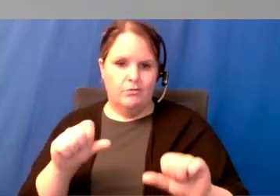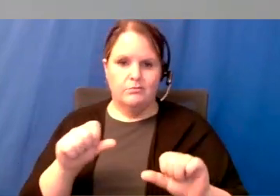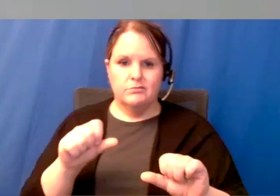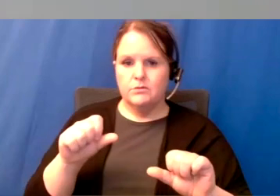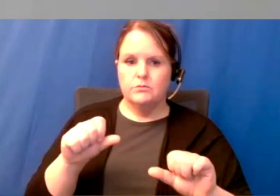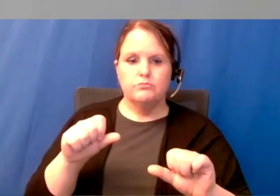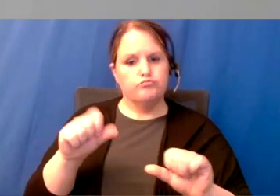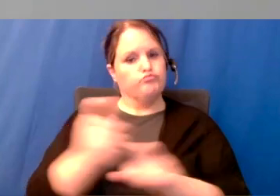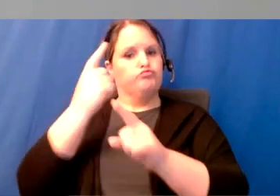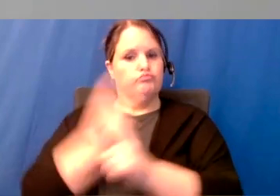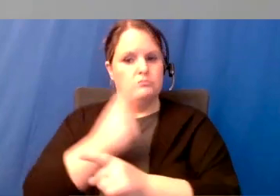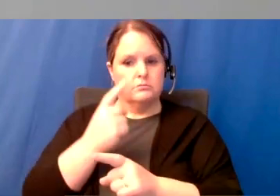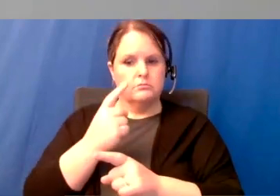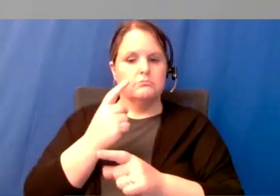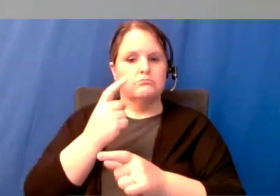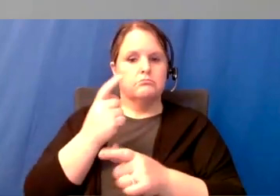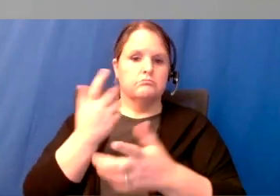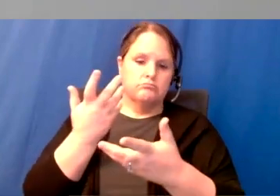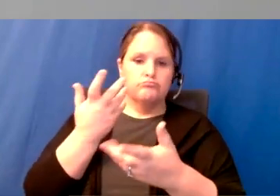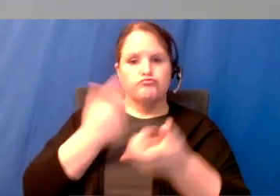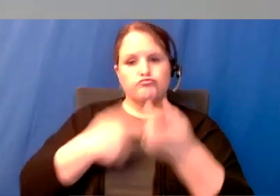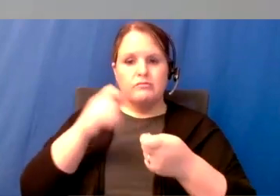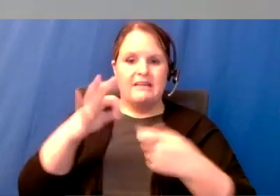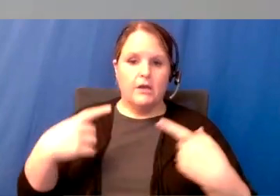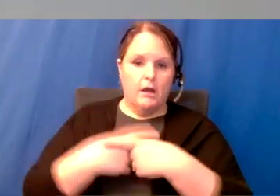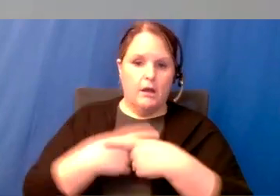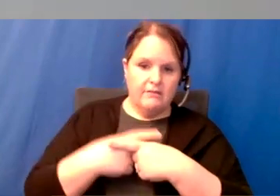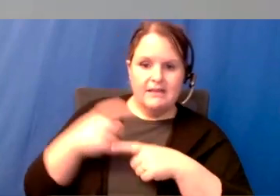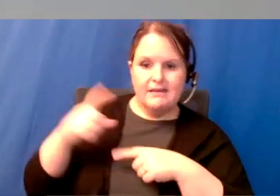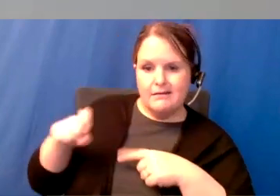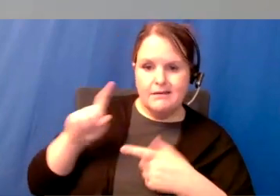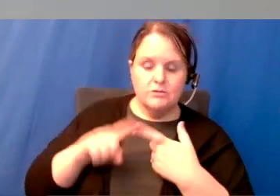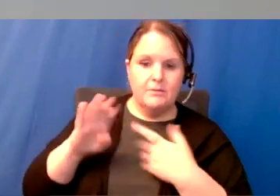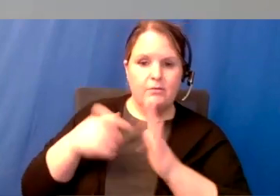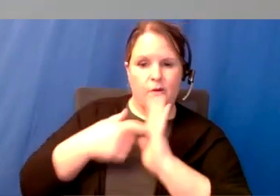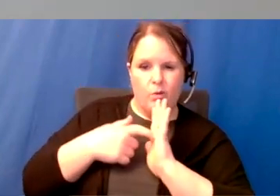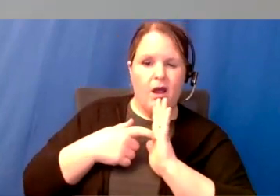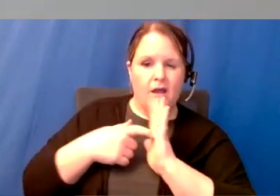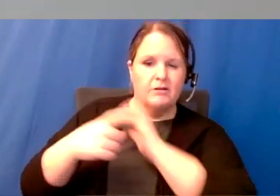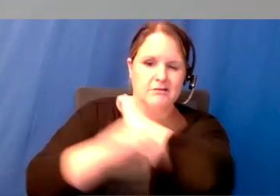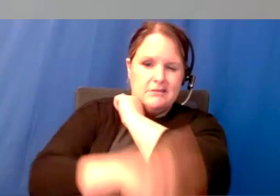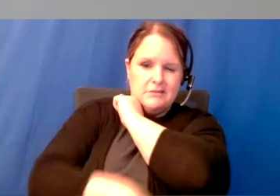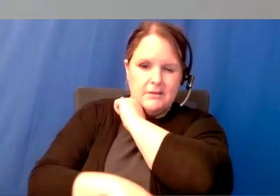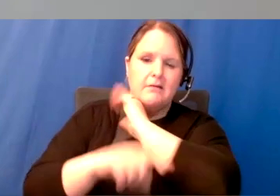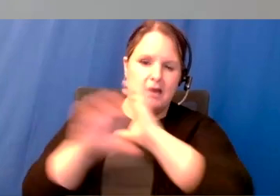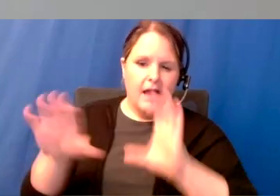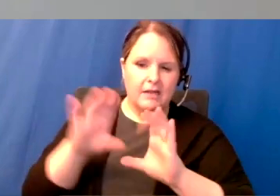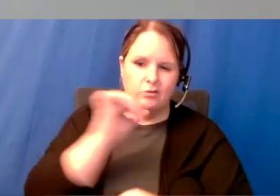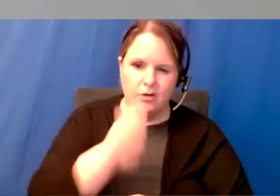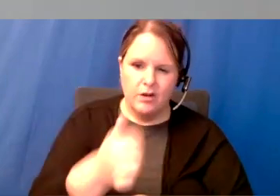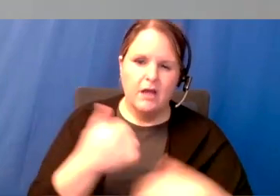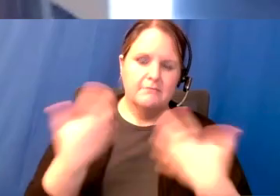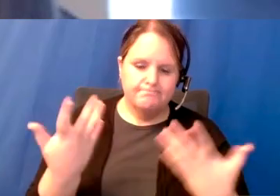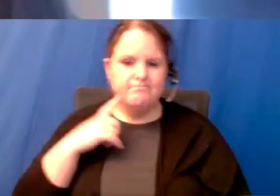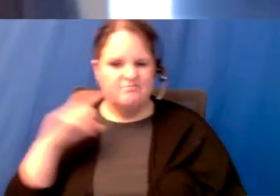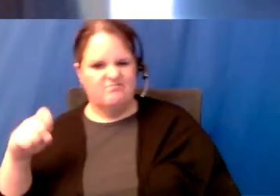guess, properly, suss out whether a conflict requires disciplinary action or not.